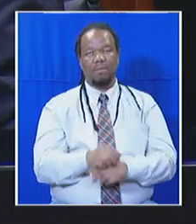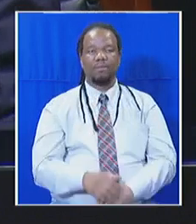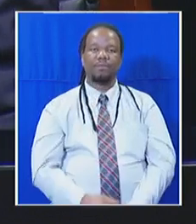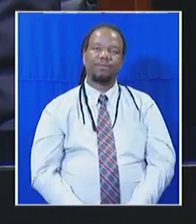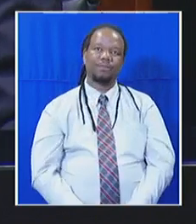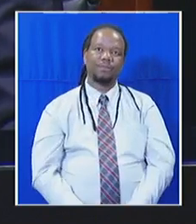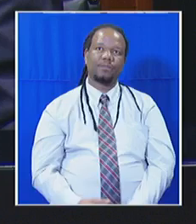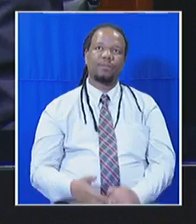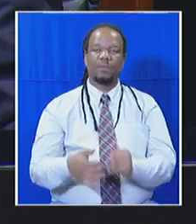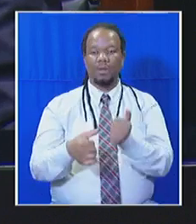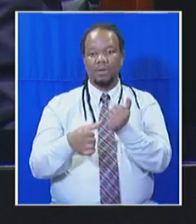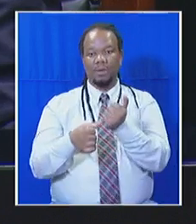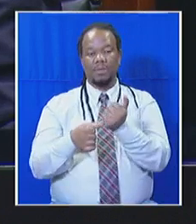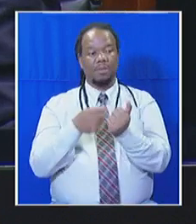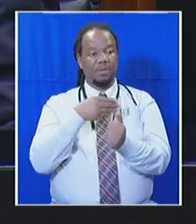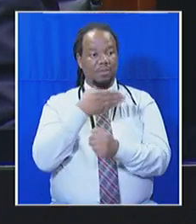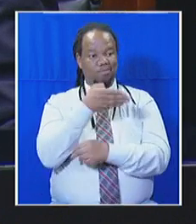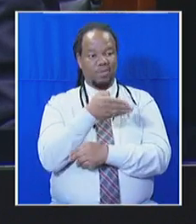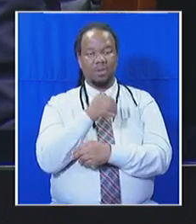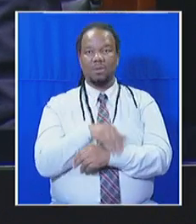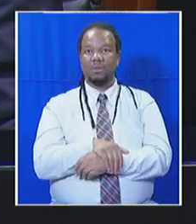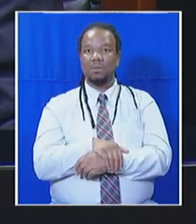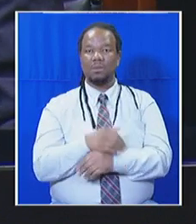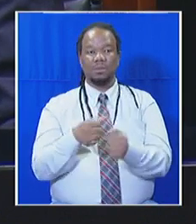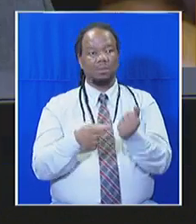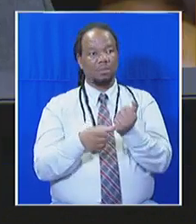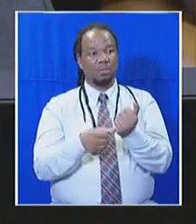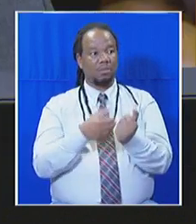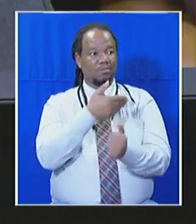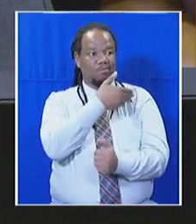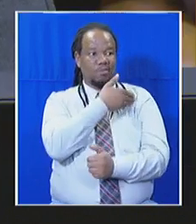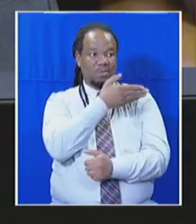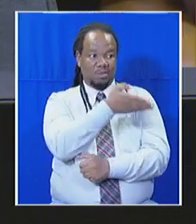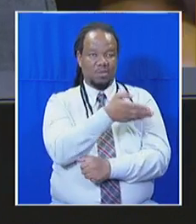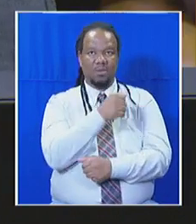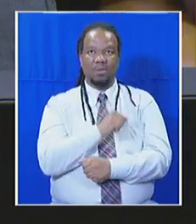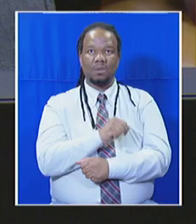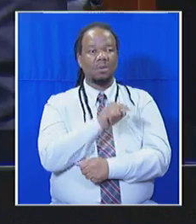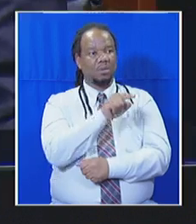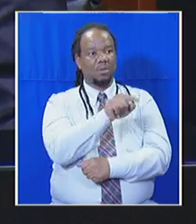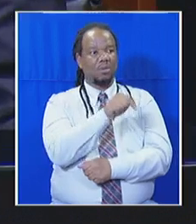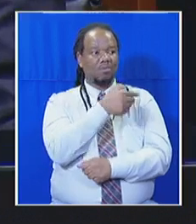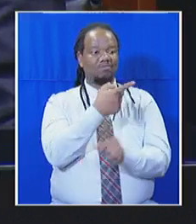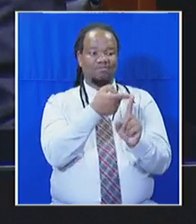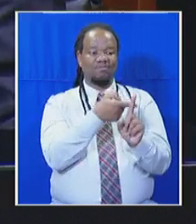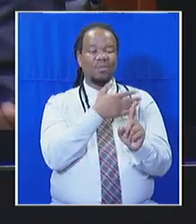The deputy minister is here. The deputy minister is willing to respond to the